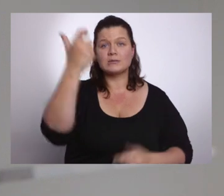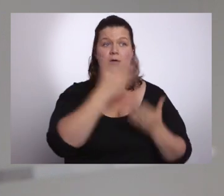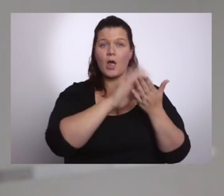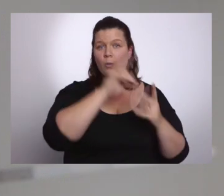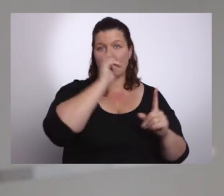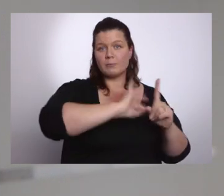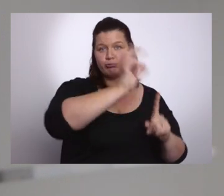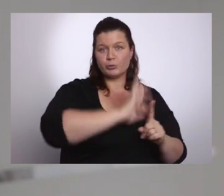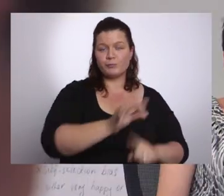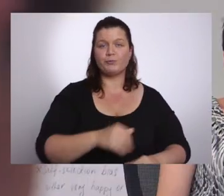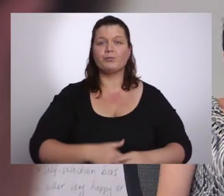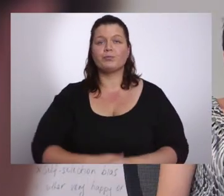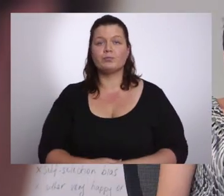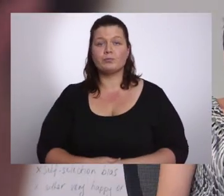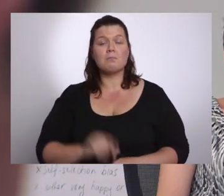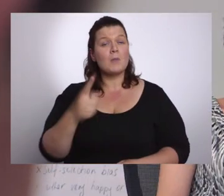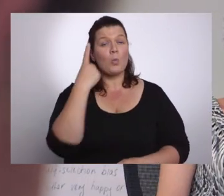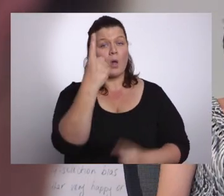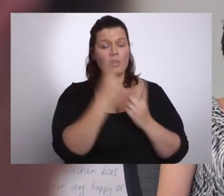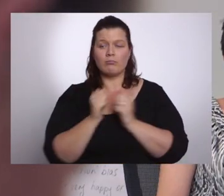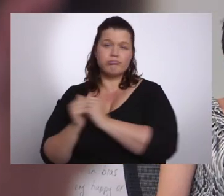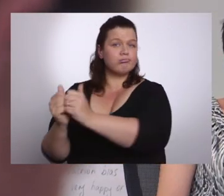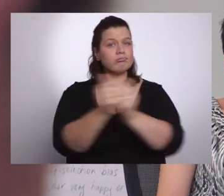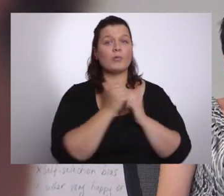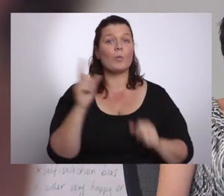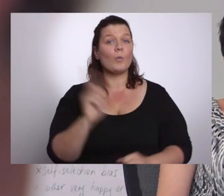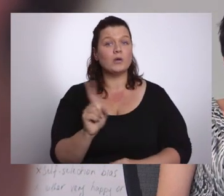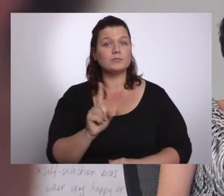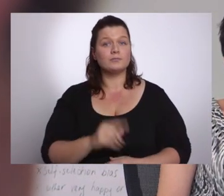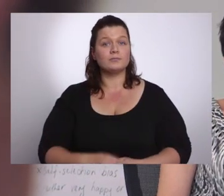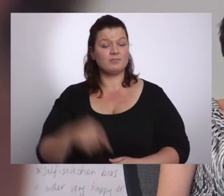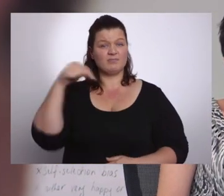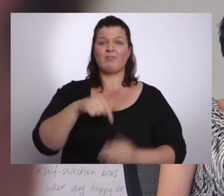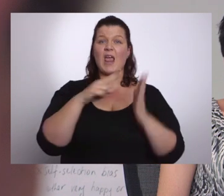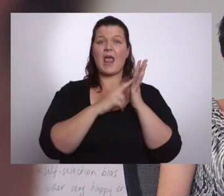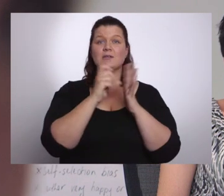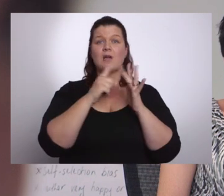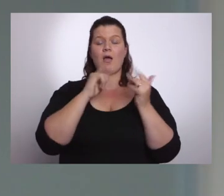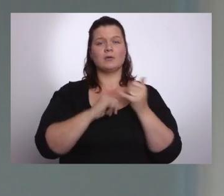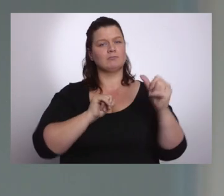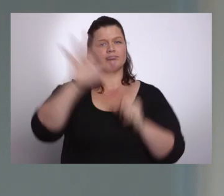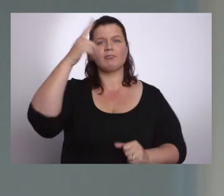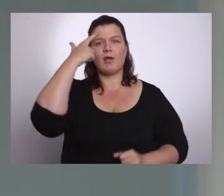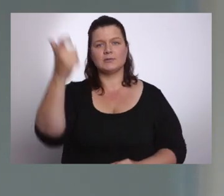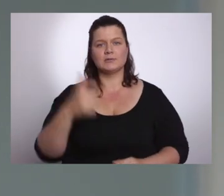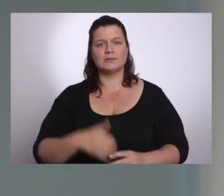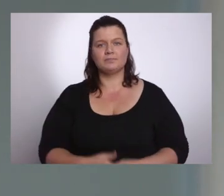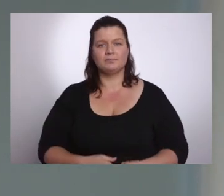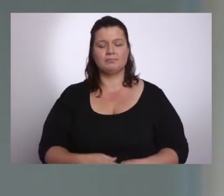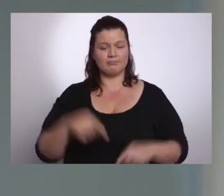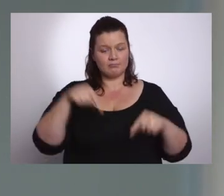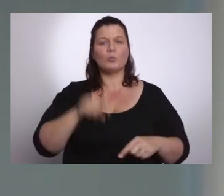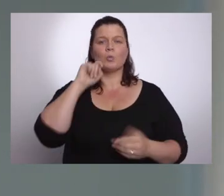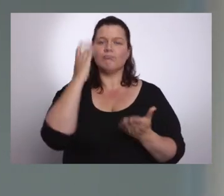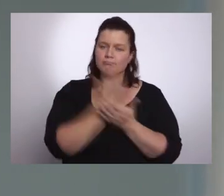good points and areas for improvement. So we started off with a summary of the fact that the jury